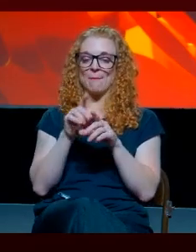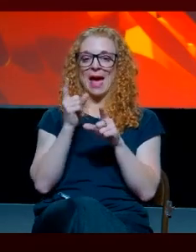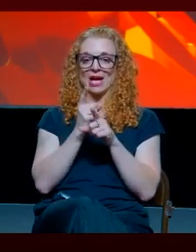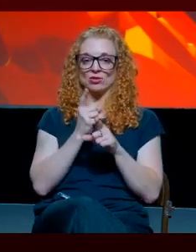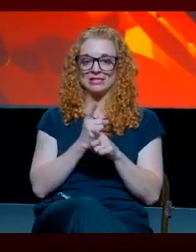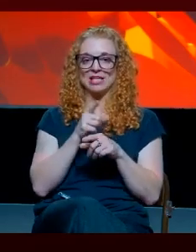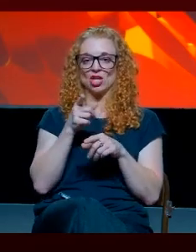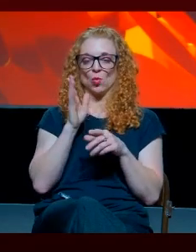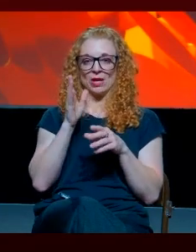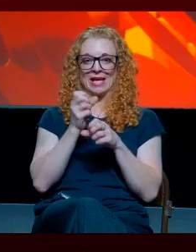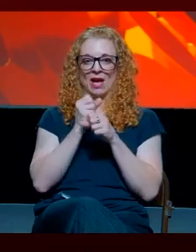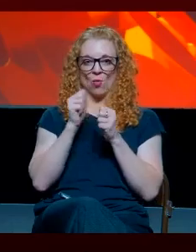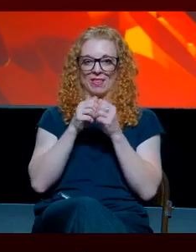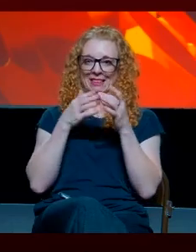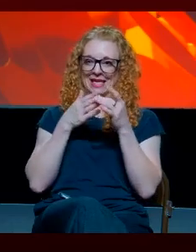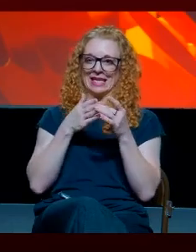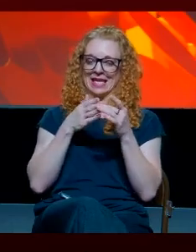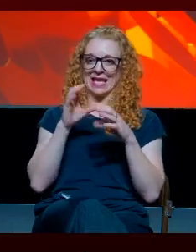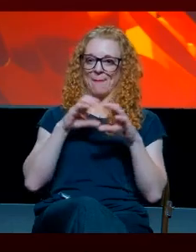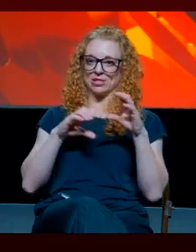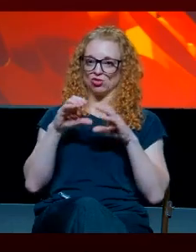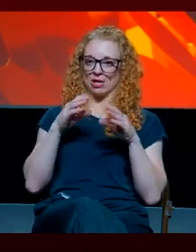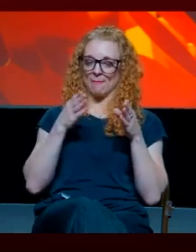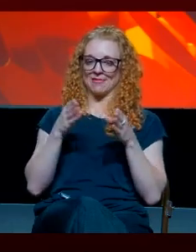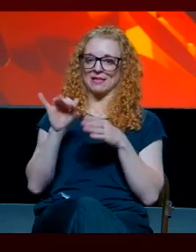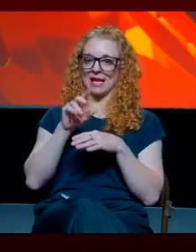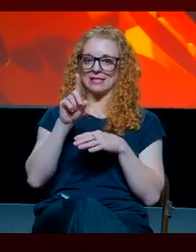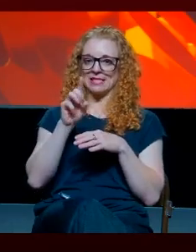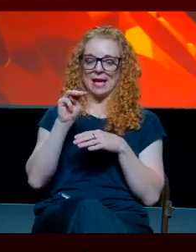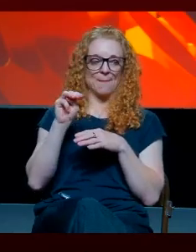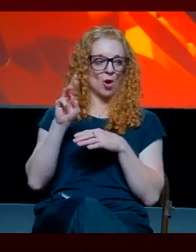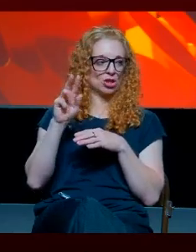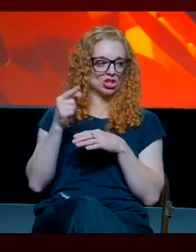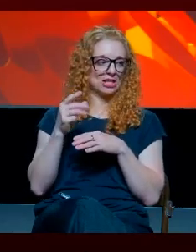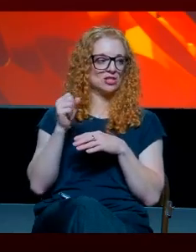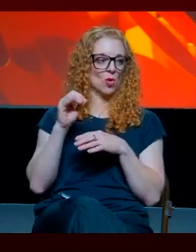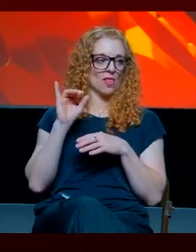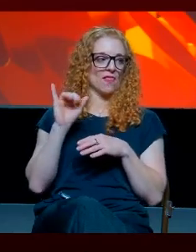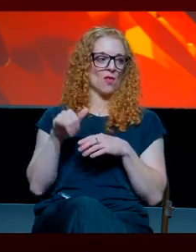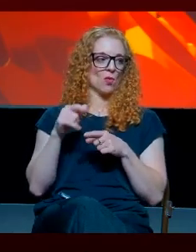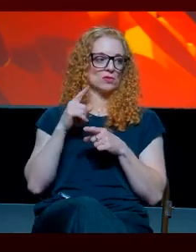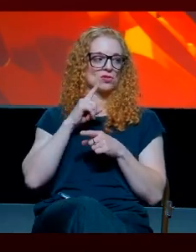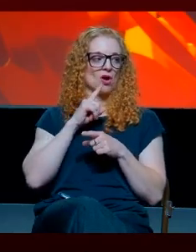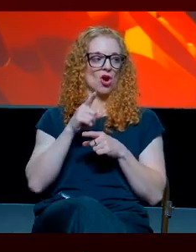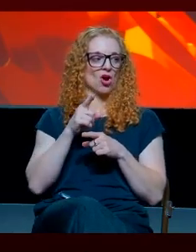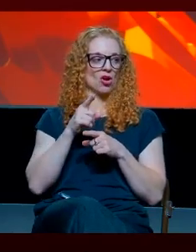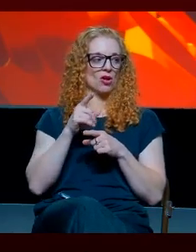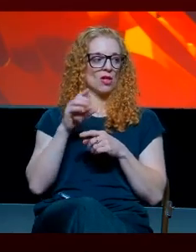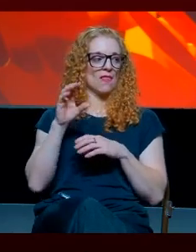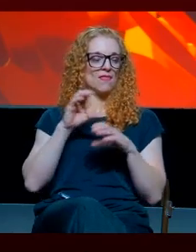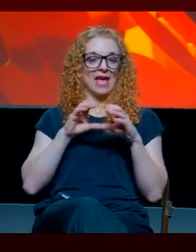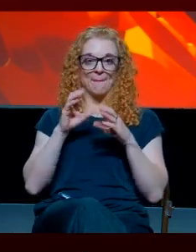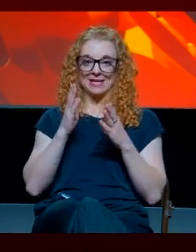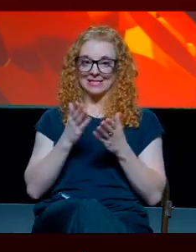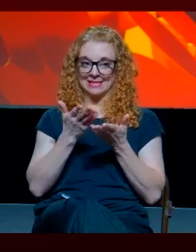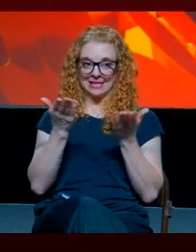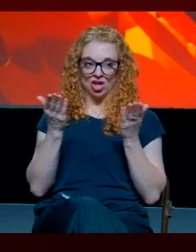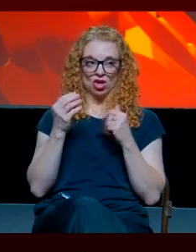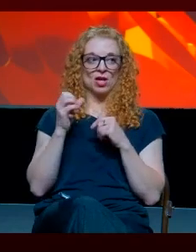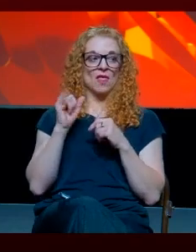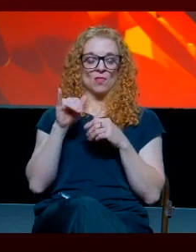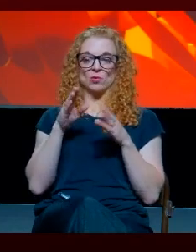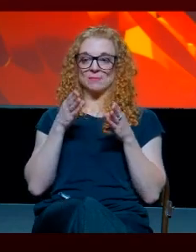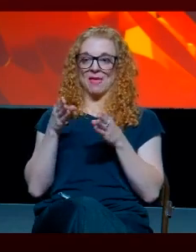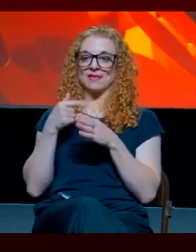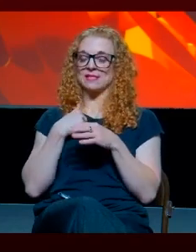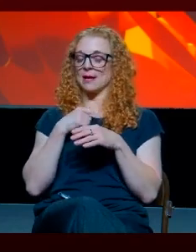as you would get with leading chemistry methods like DMRG. So those that are chemists in the field know these methods. I